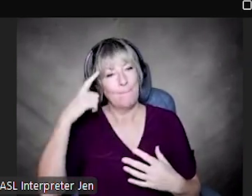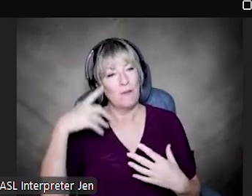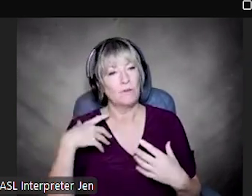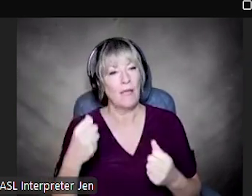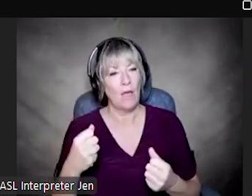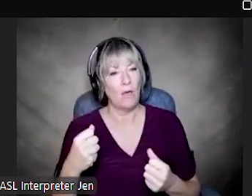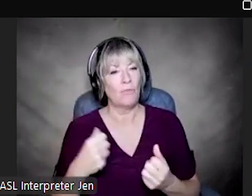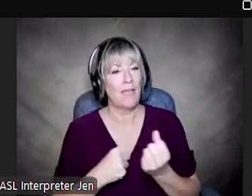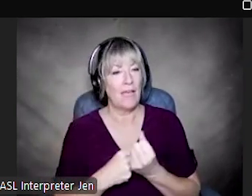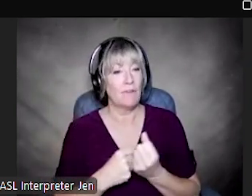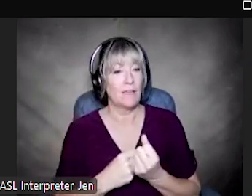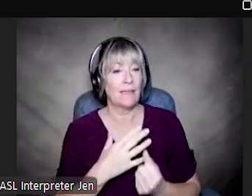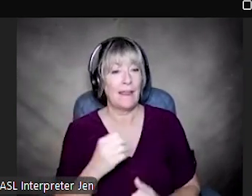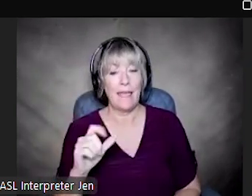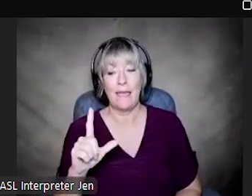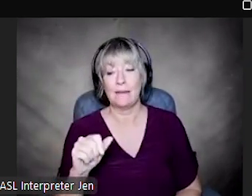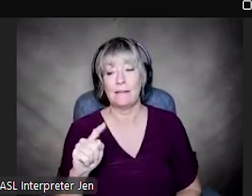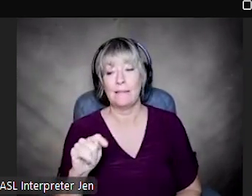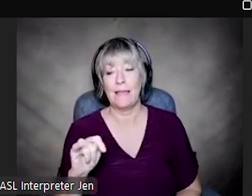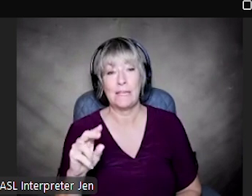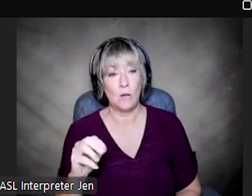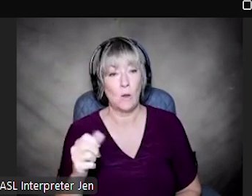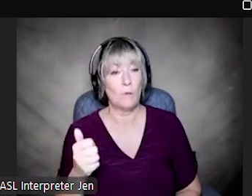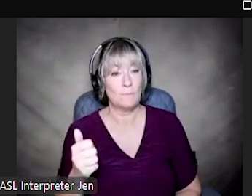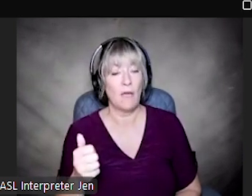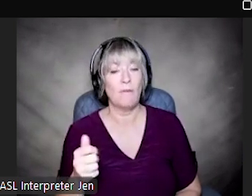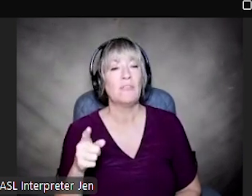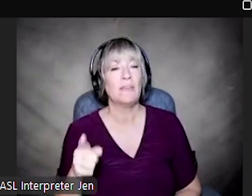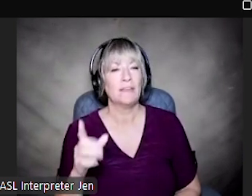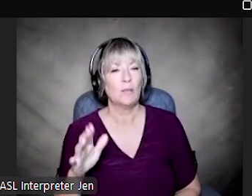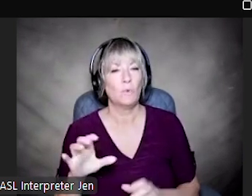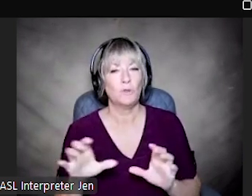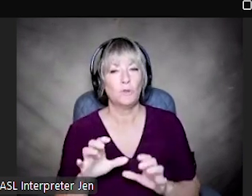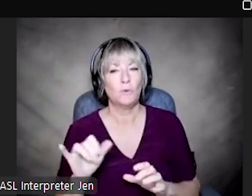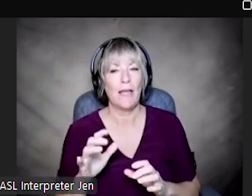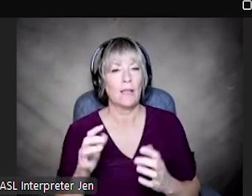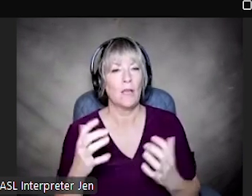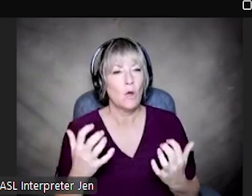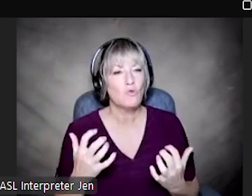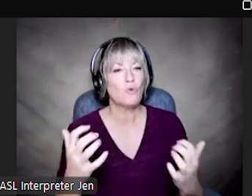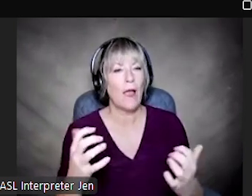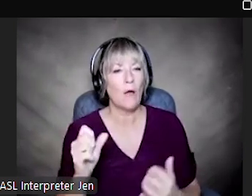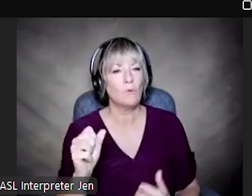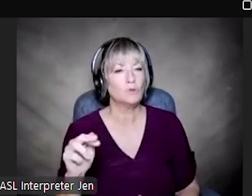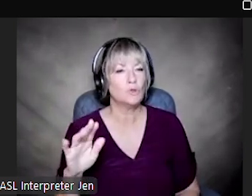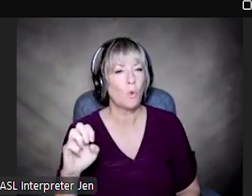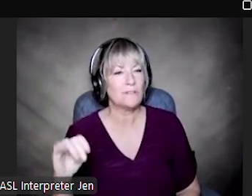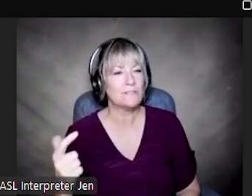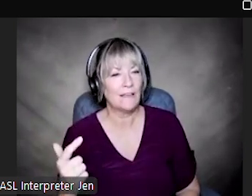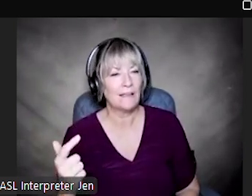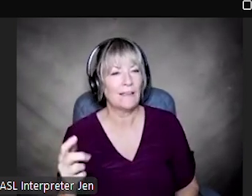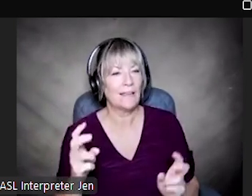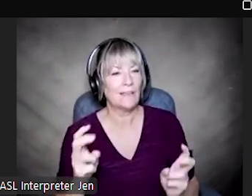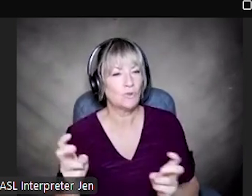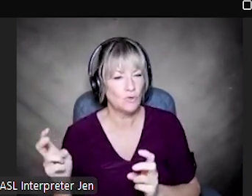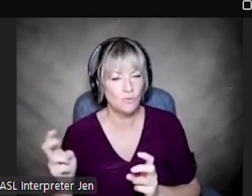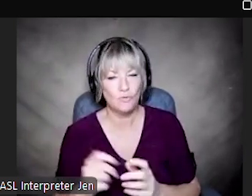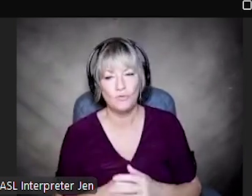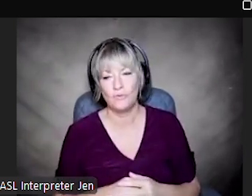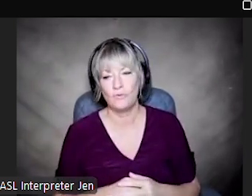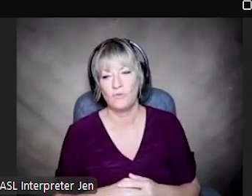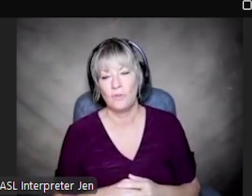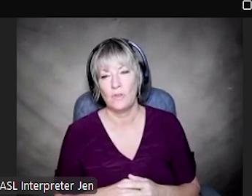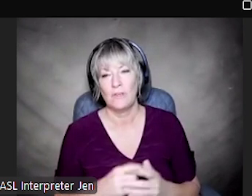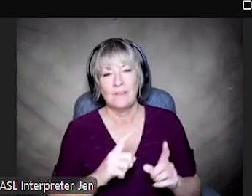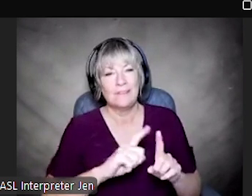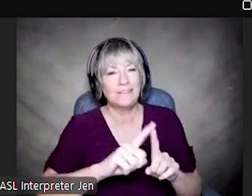Latino himself, do almost like a crowdsourcing of issues. We